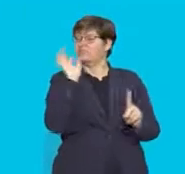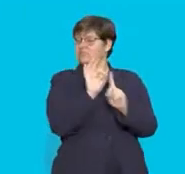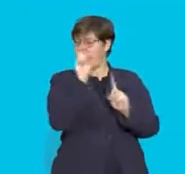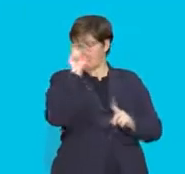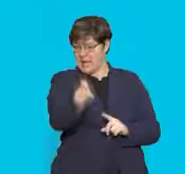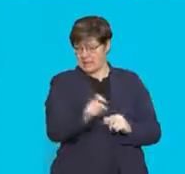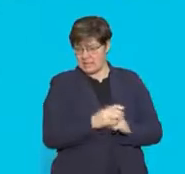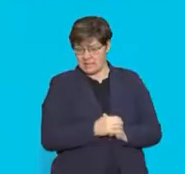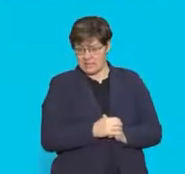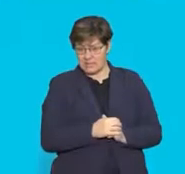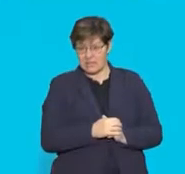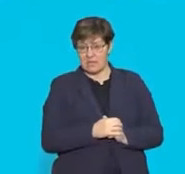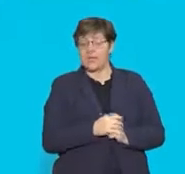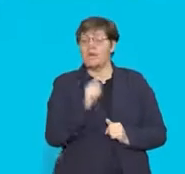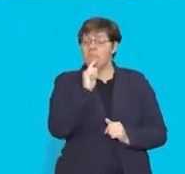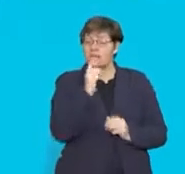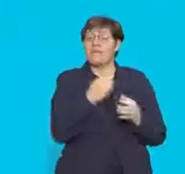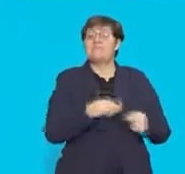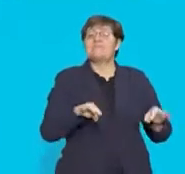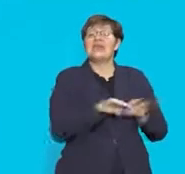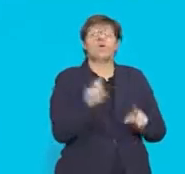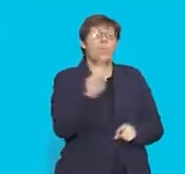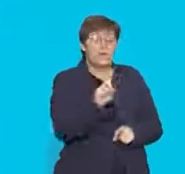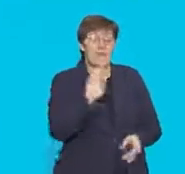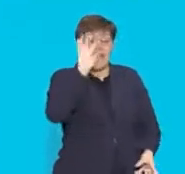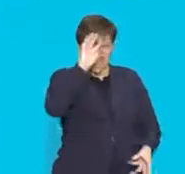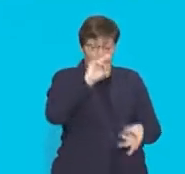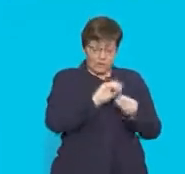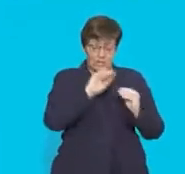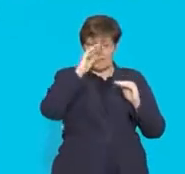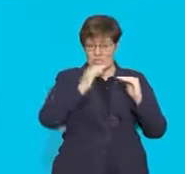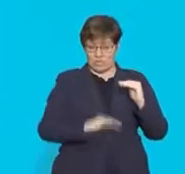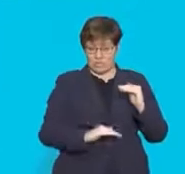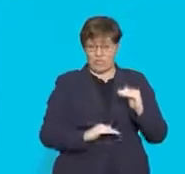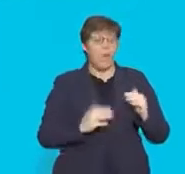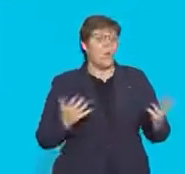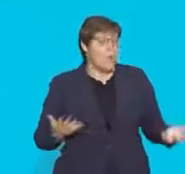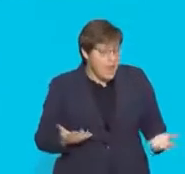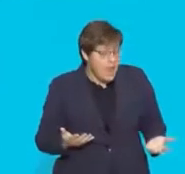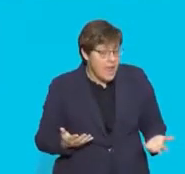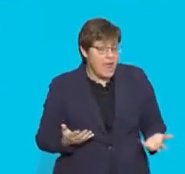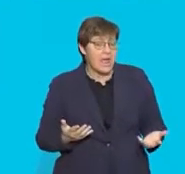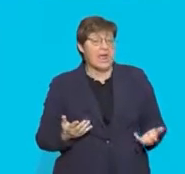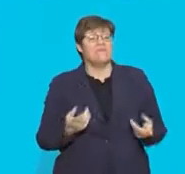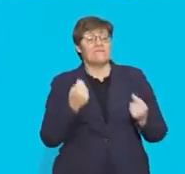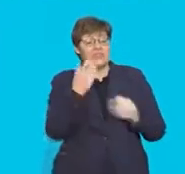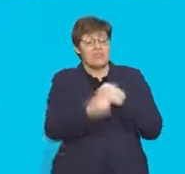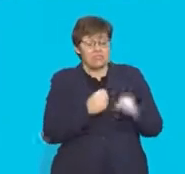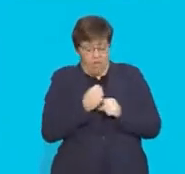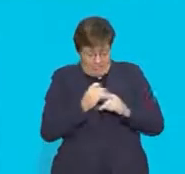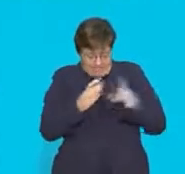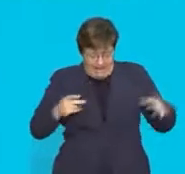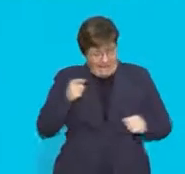this one here. It is the value of your accumulated depreciation at the beginning of the financial